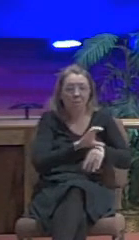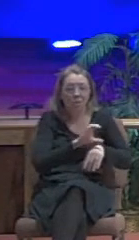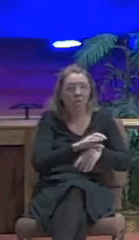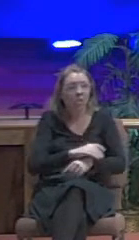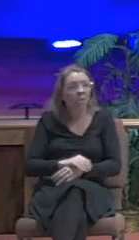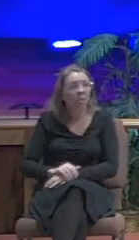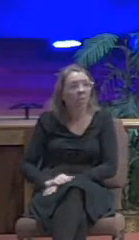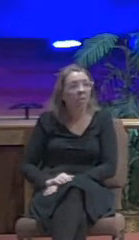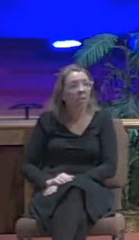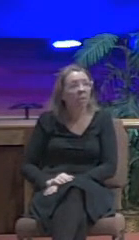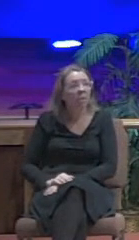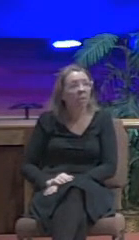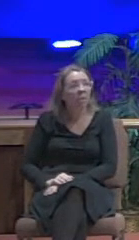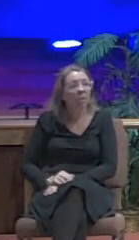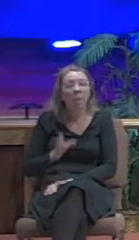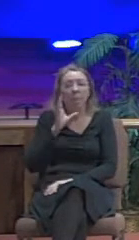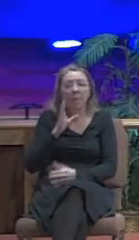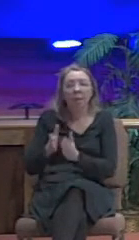they come by.